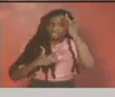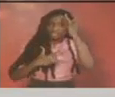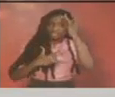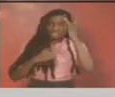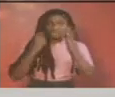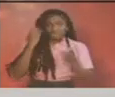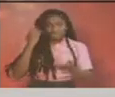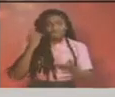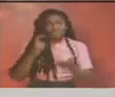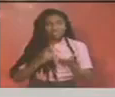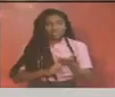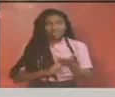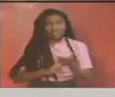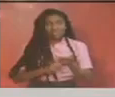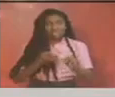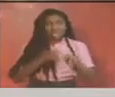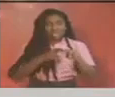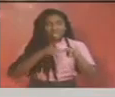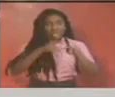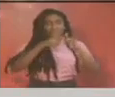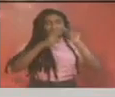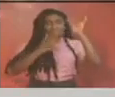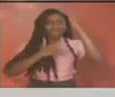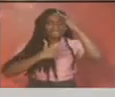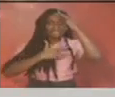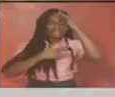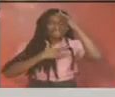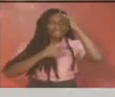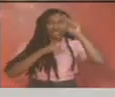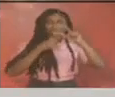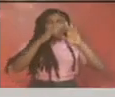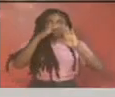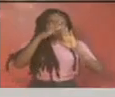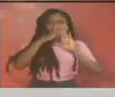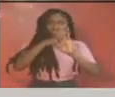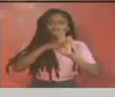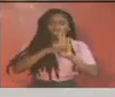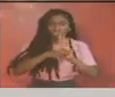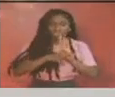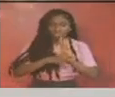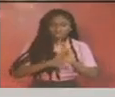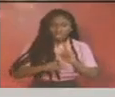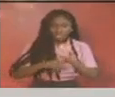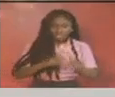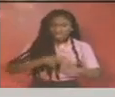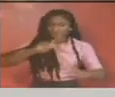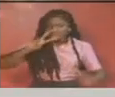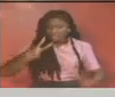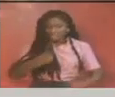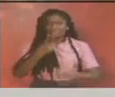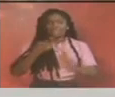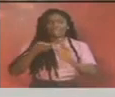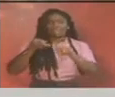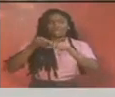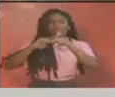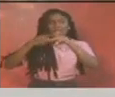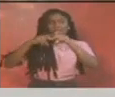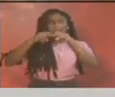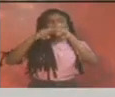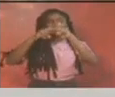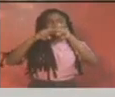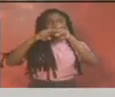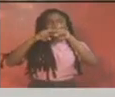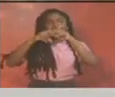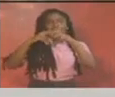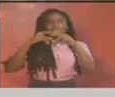phase 2. You could see there was an end of phase 1 and there was a restart of cases into phase 2. We haven't seen that clear distinction as yet